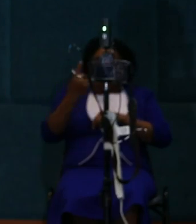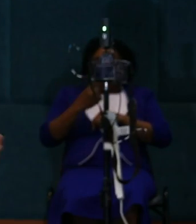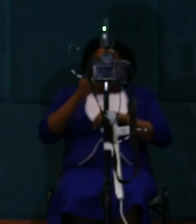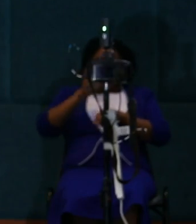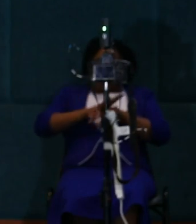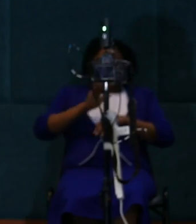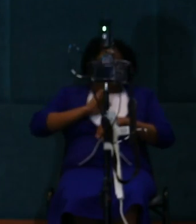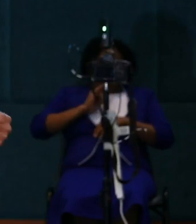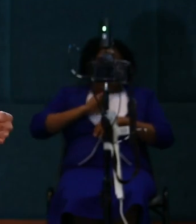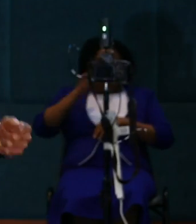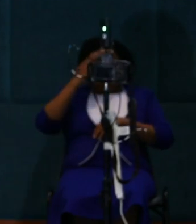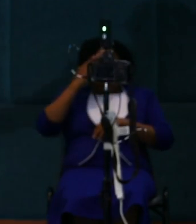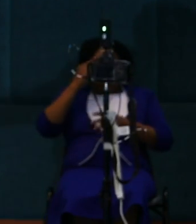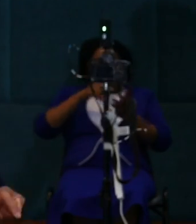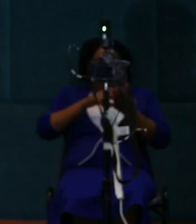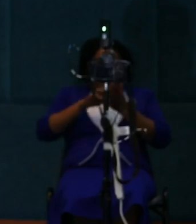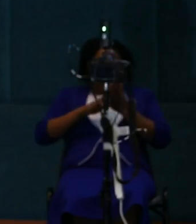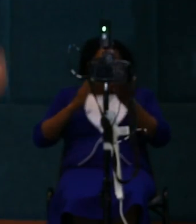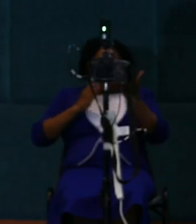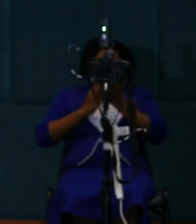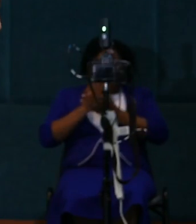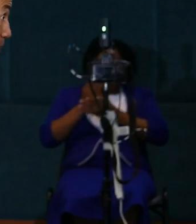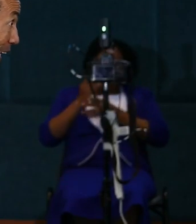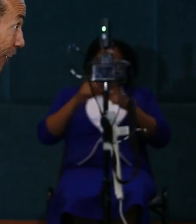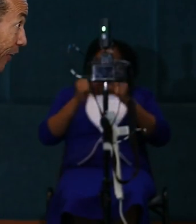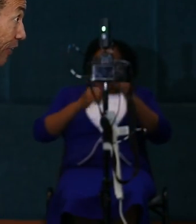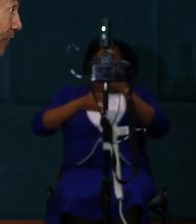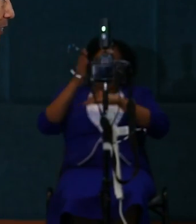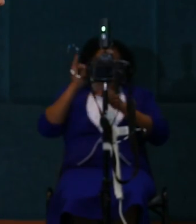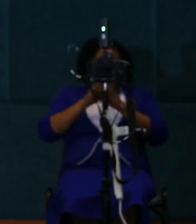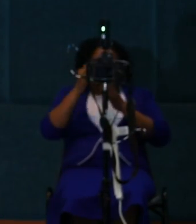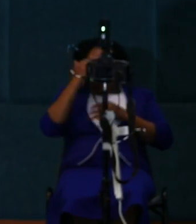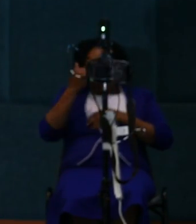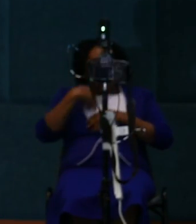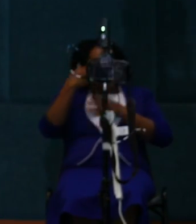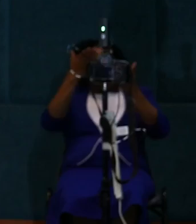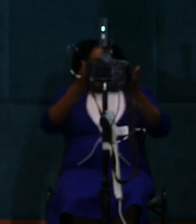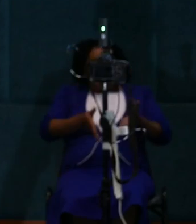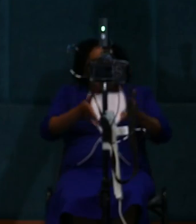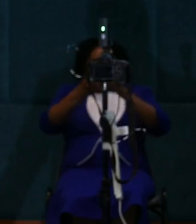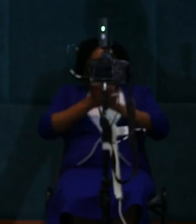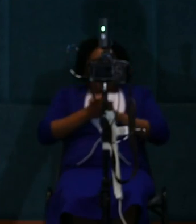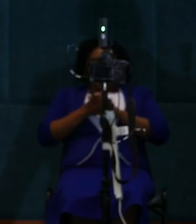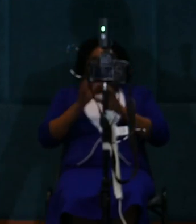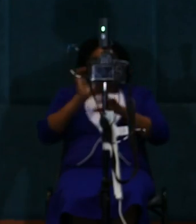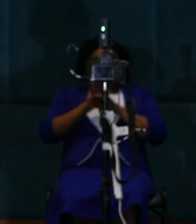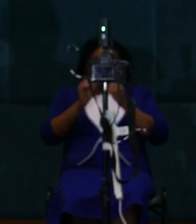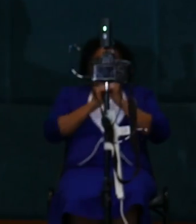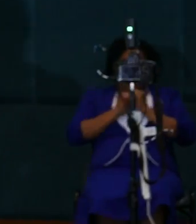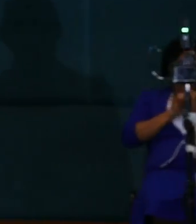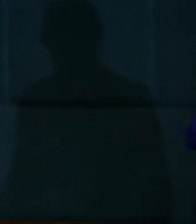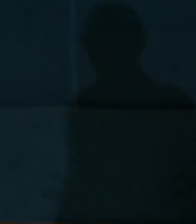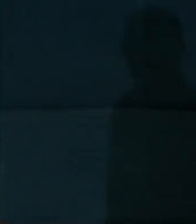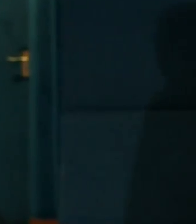church I know that is walking according to the word of God. That's why I'm here. Is the church with me?